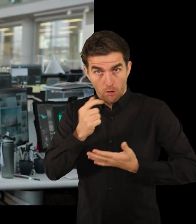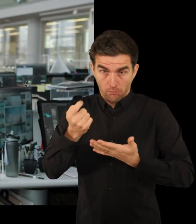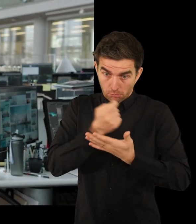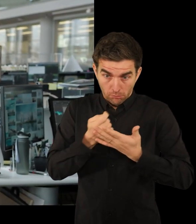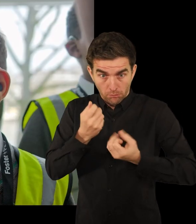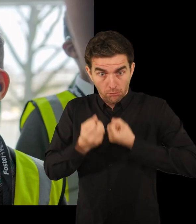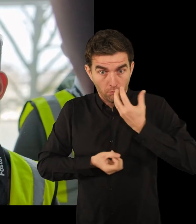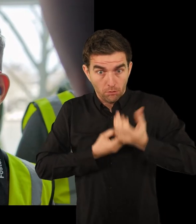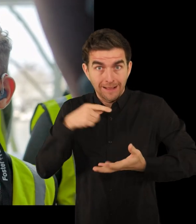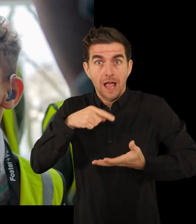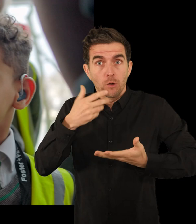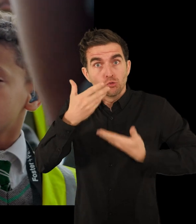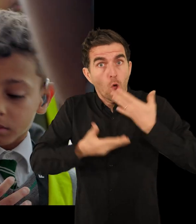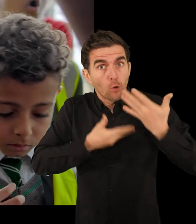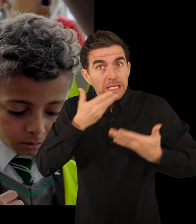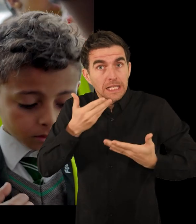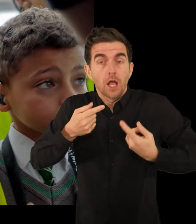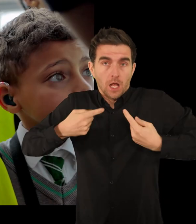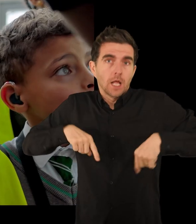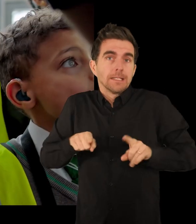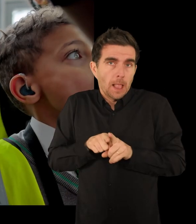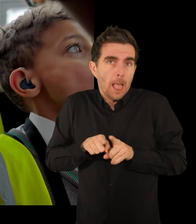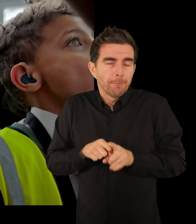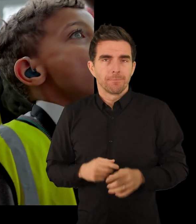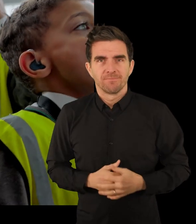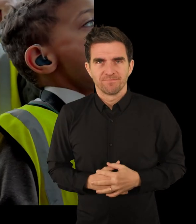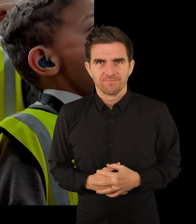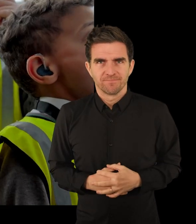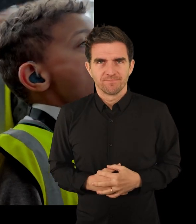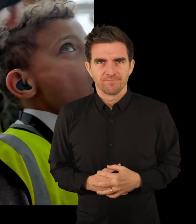stories through drawings, that's what we do here.